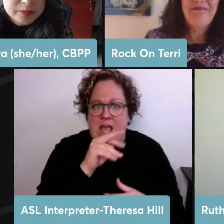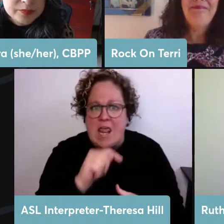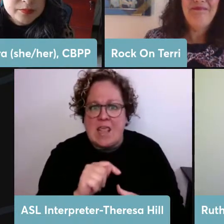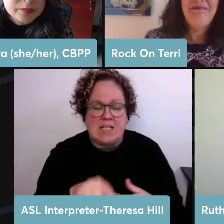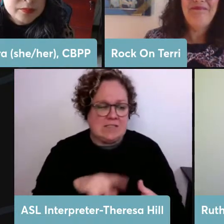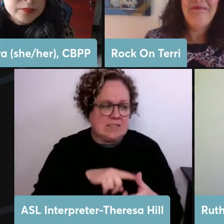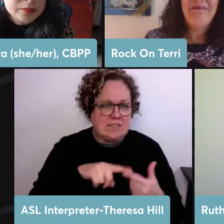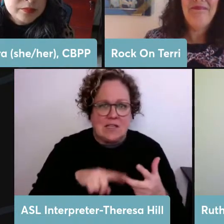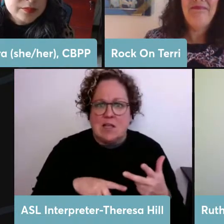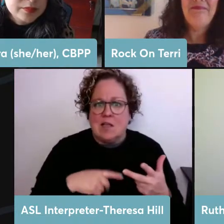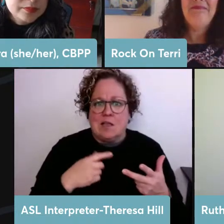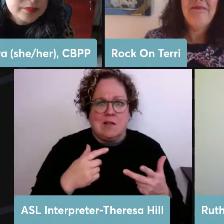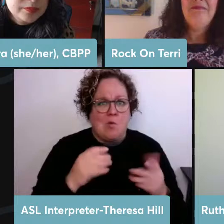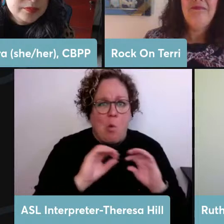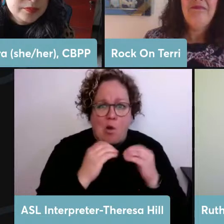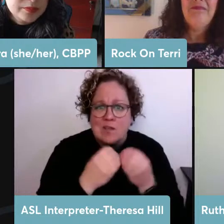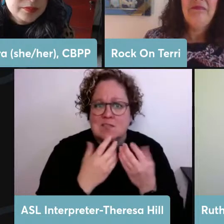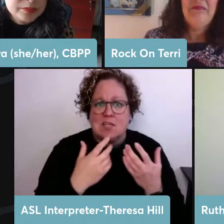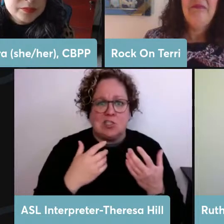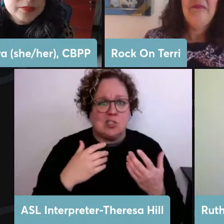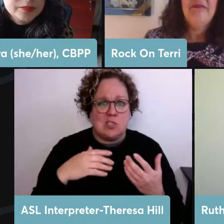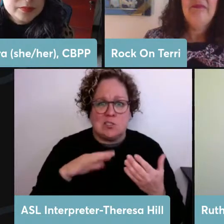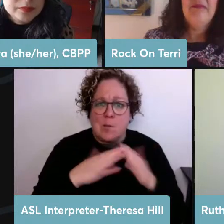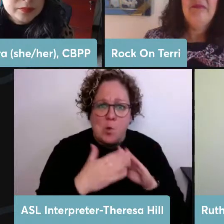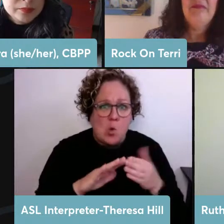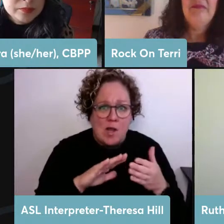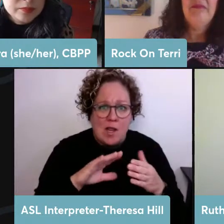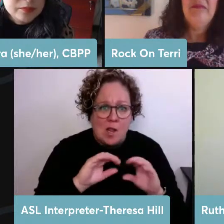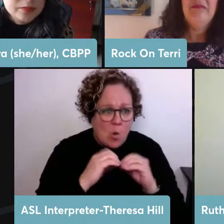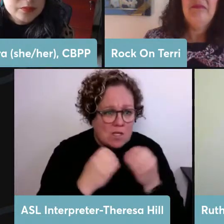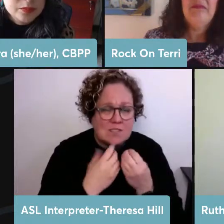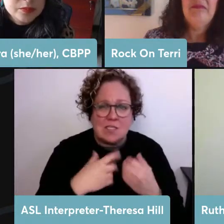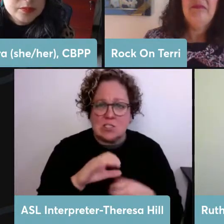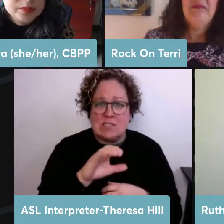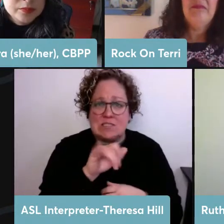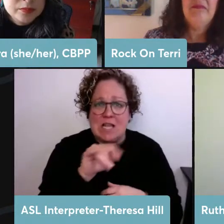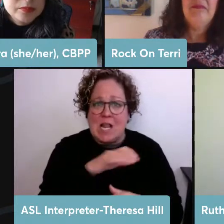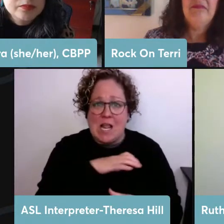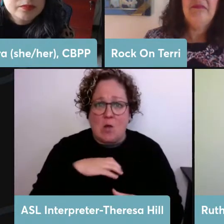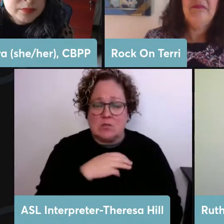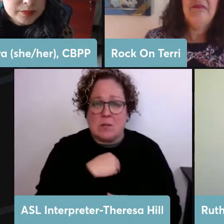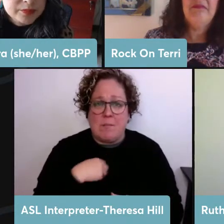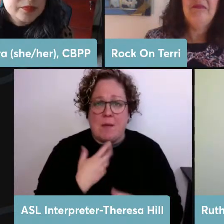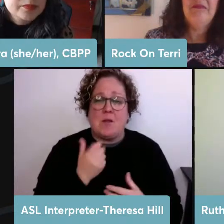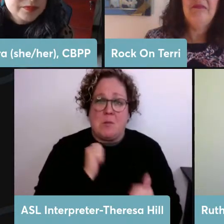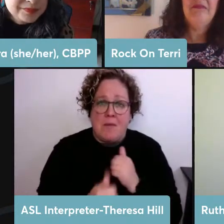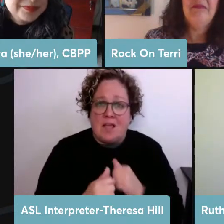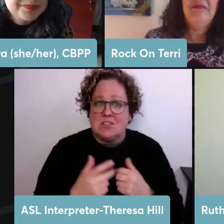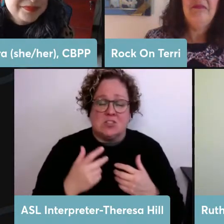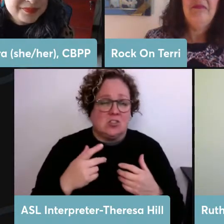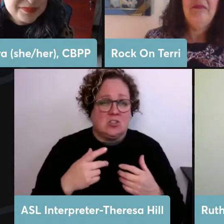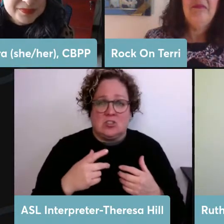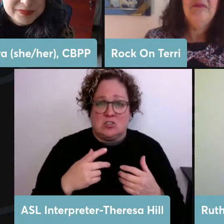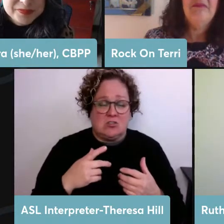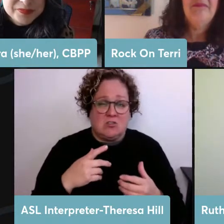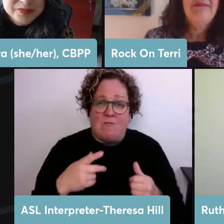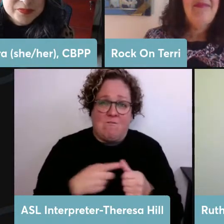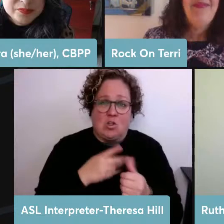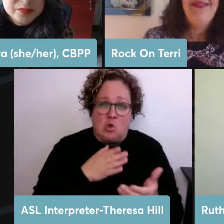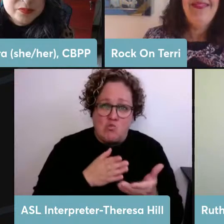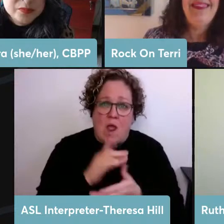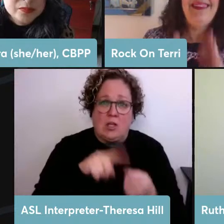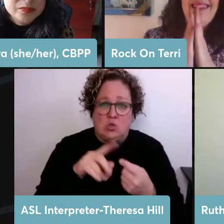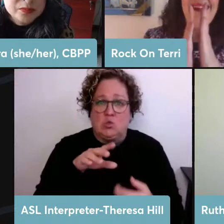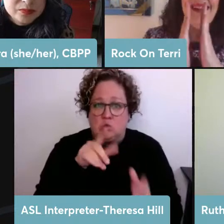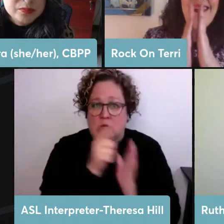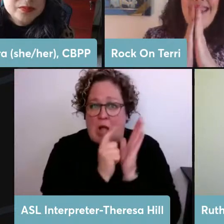organizers, grassroots organizations, city council members to pass the first right to counsel ordinance in the state of Michigan. But we're just part of a